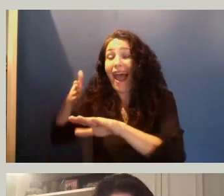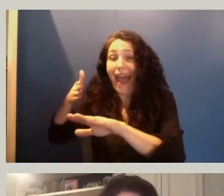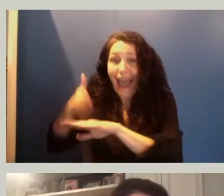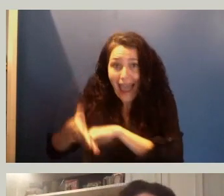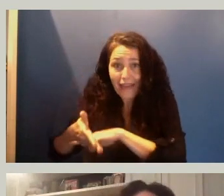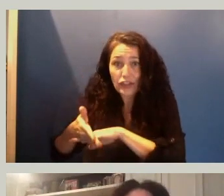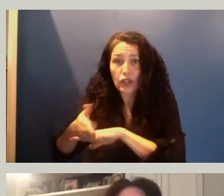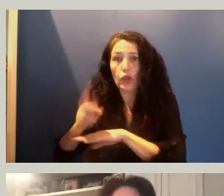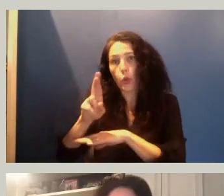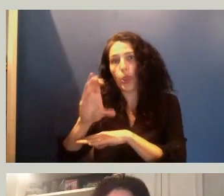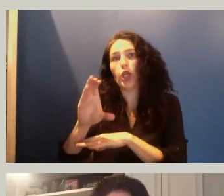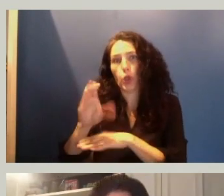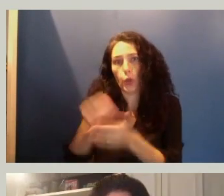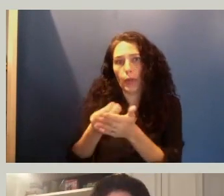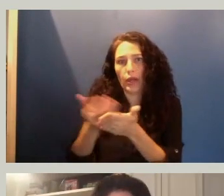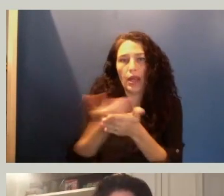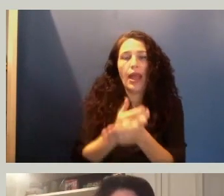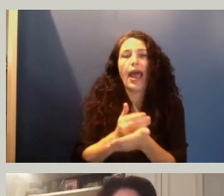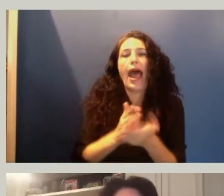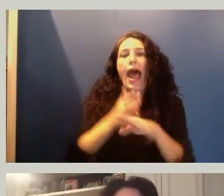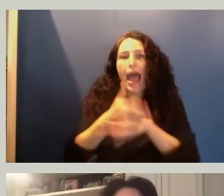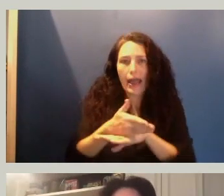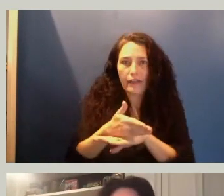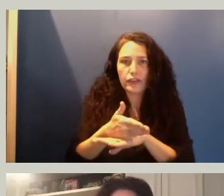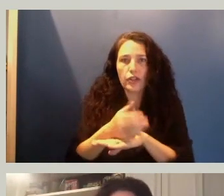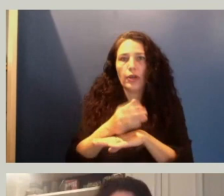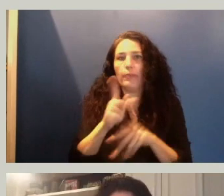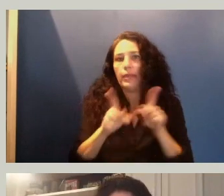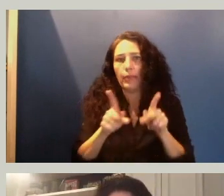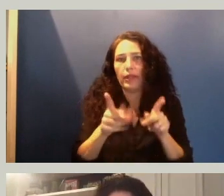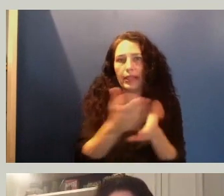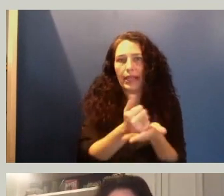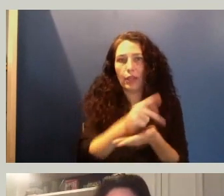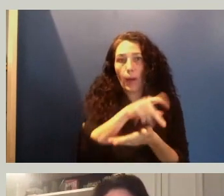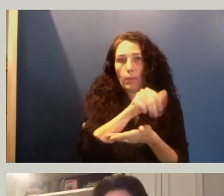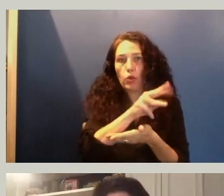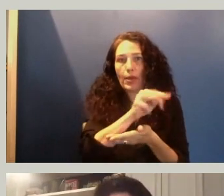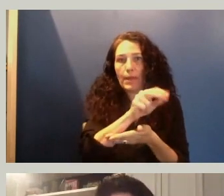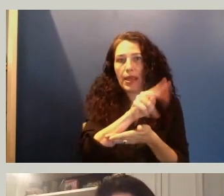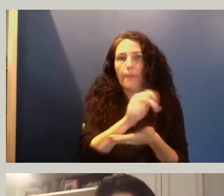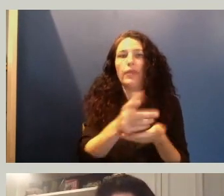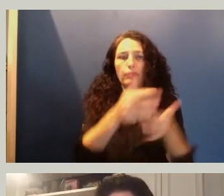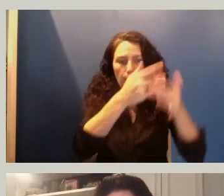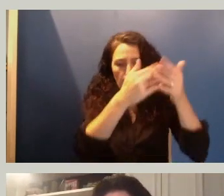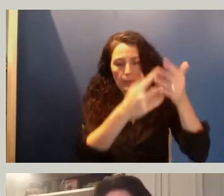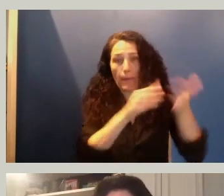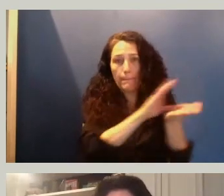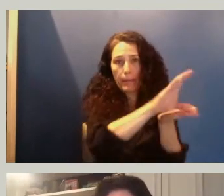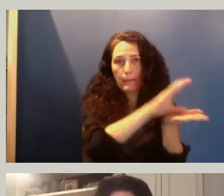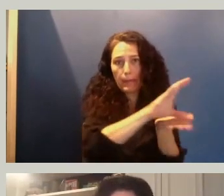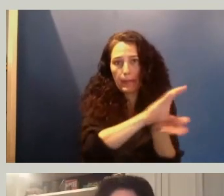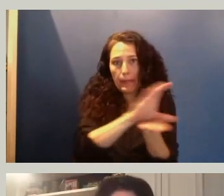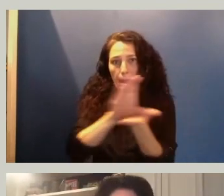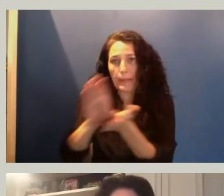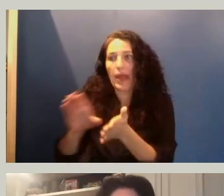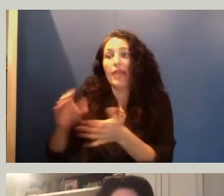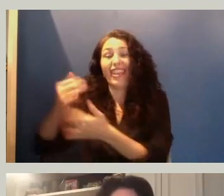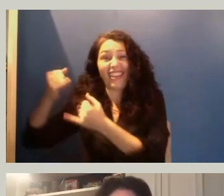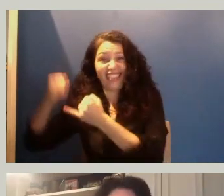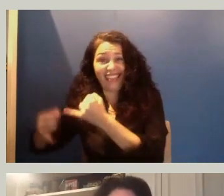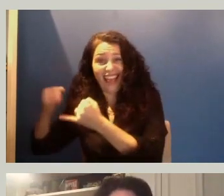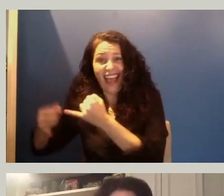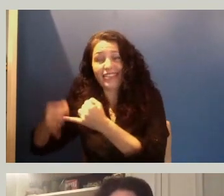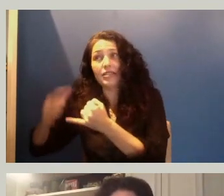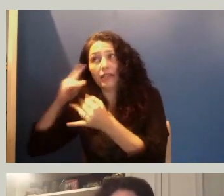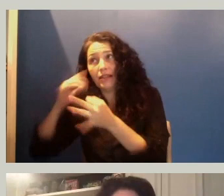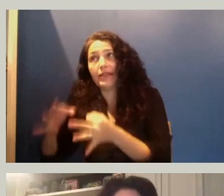grantors recoup, and after people get their premium, we're finally in a position to consider paying ourselves the fees that we needed to have made that